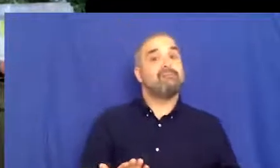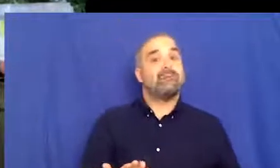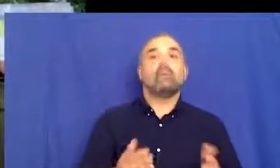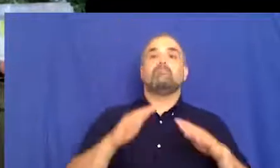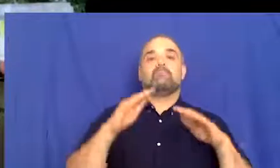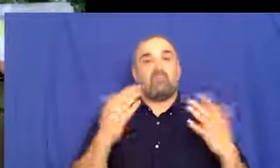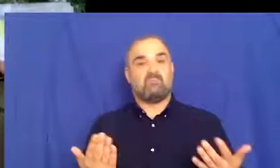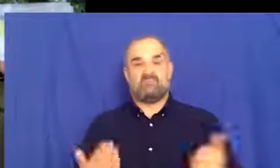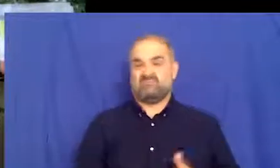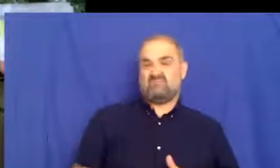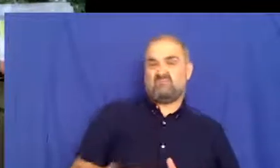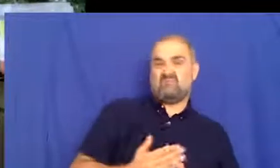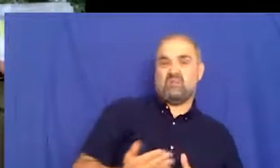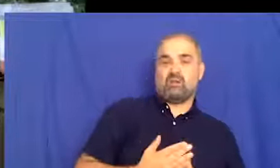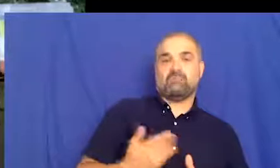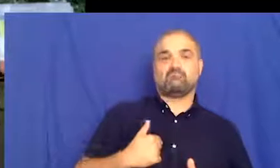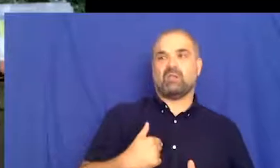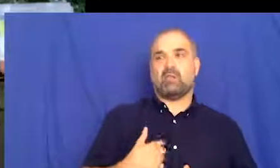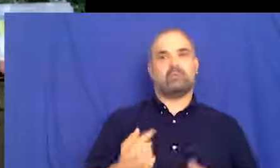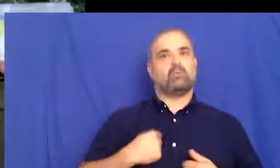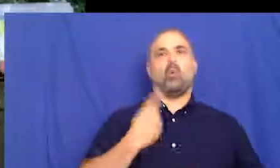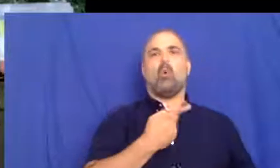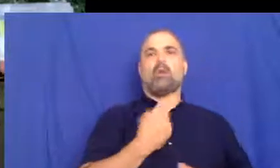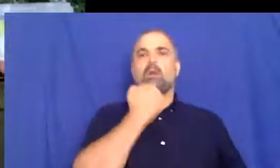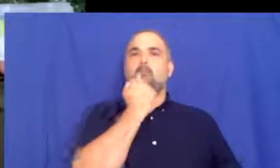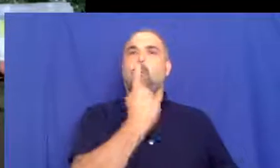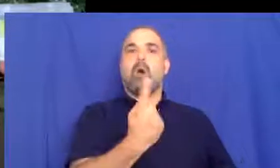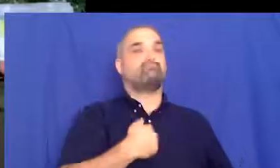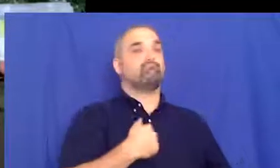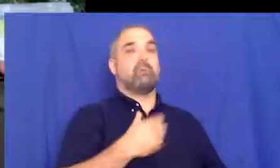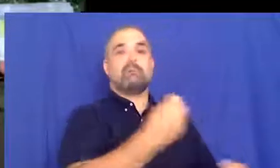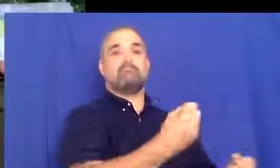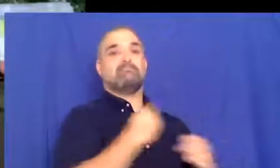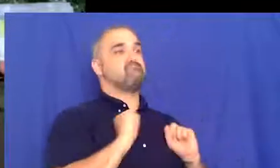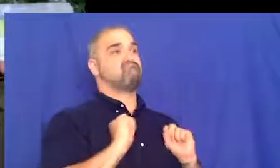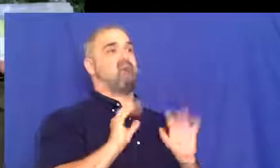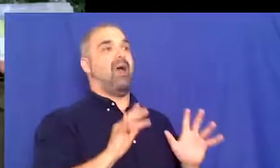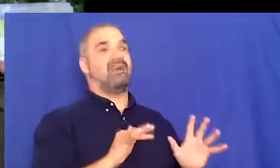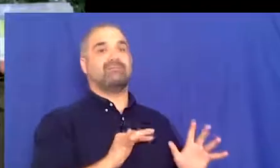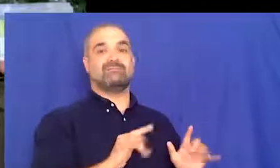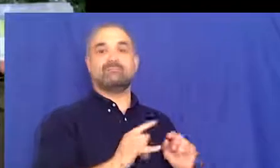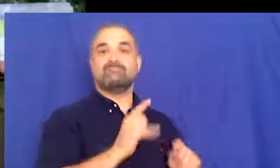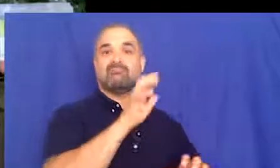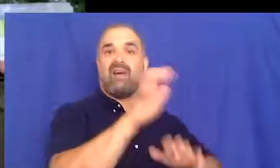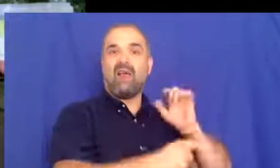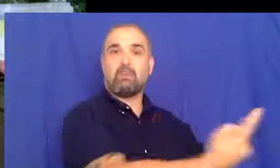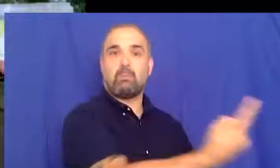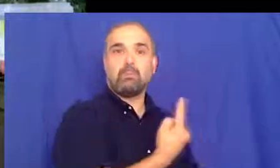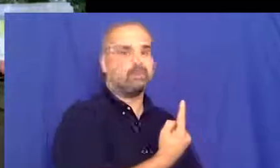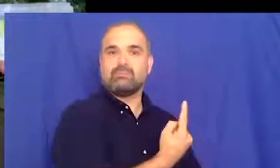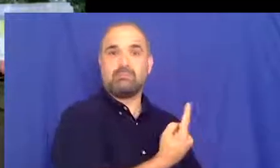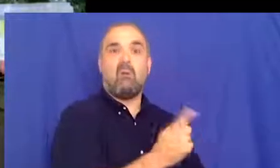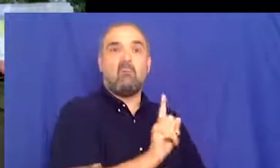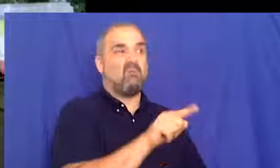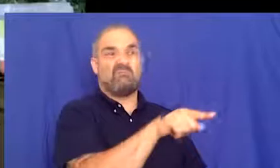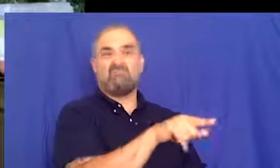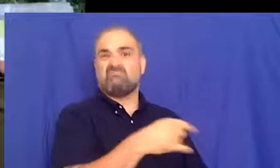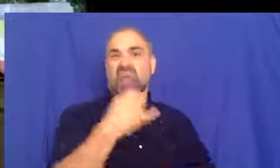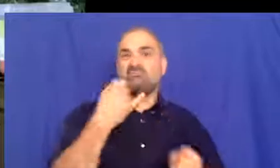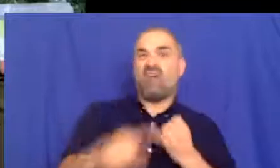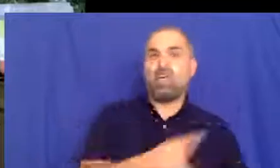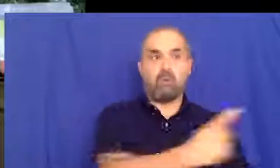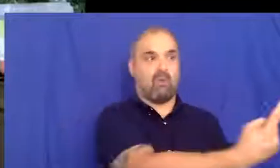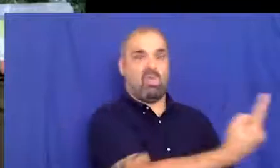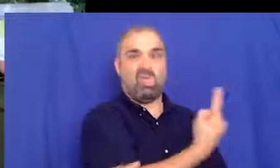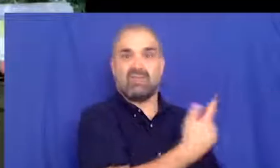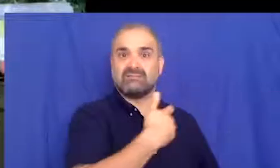first is, by having that bright colour, normally animals think, whoa, no, I'm not going to bother. But if that fails, animals still get a little bit